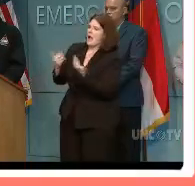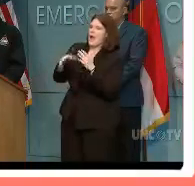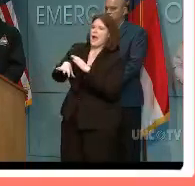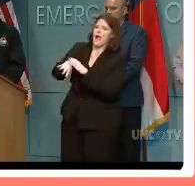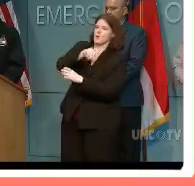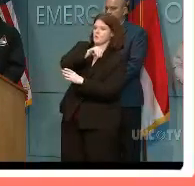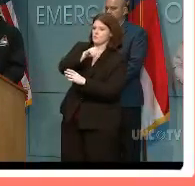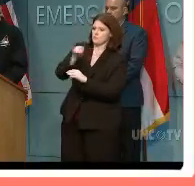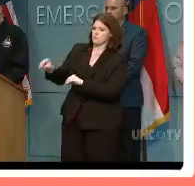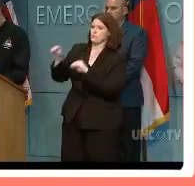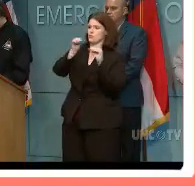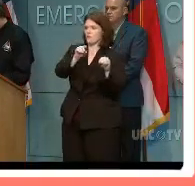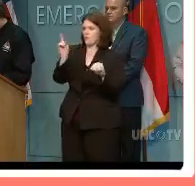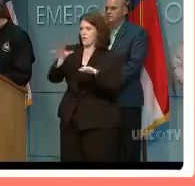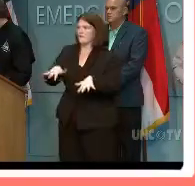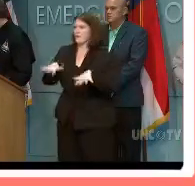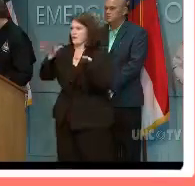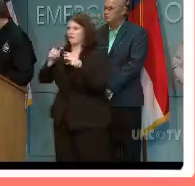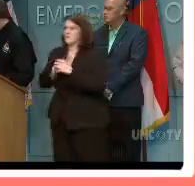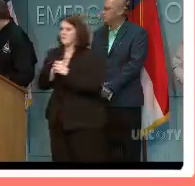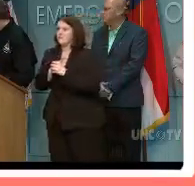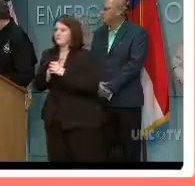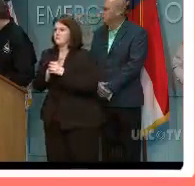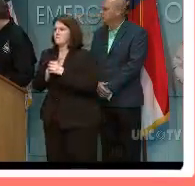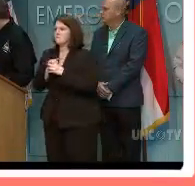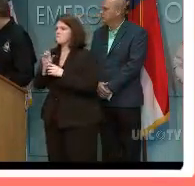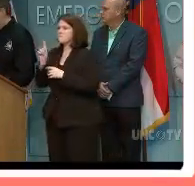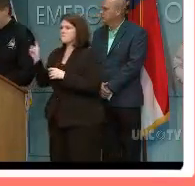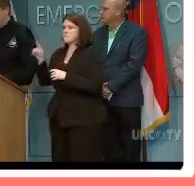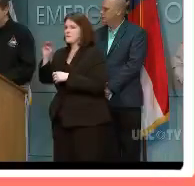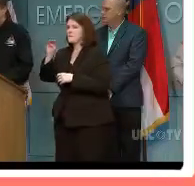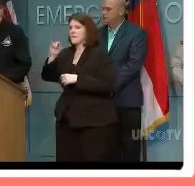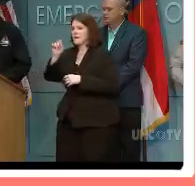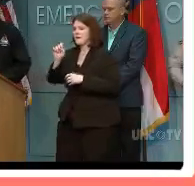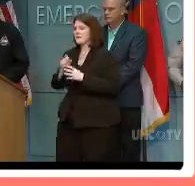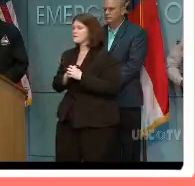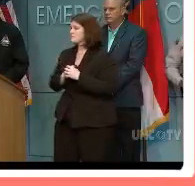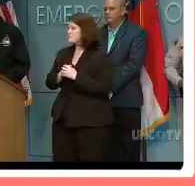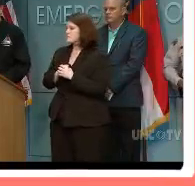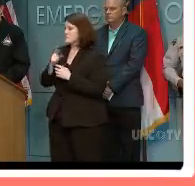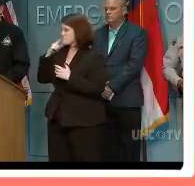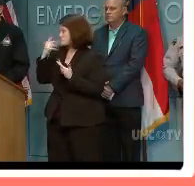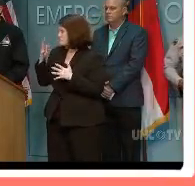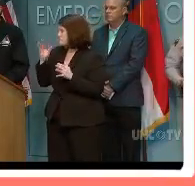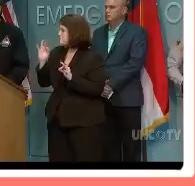that may be flooding. Mike, if you wanted to. Sir, I think you hit it. Okay.